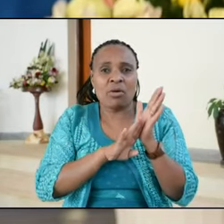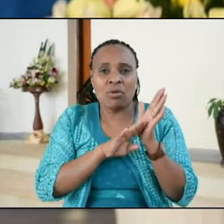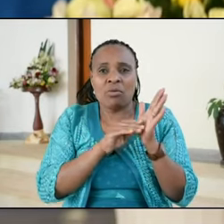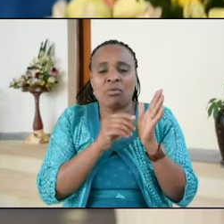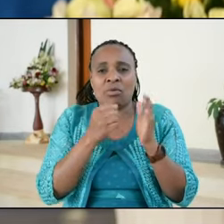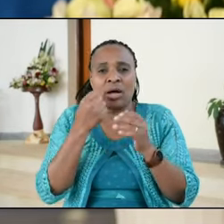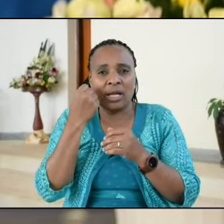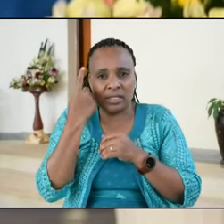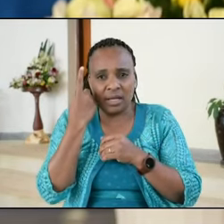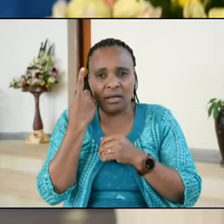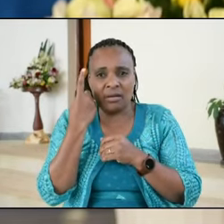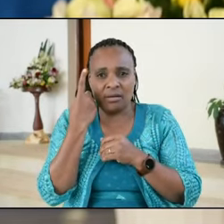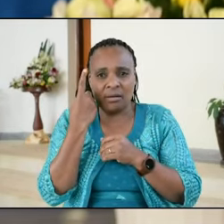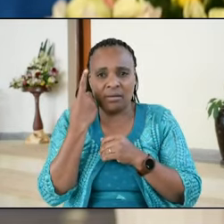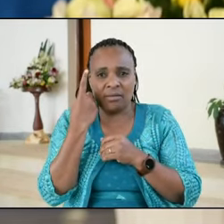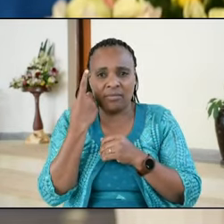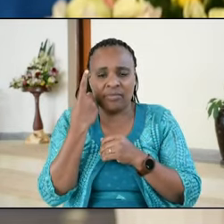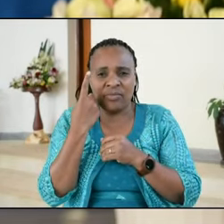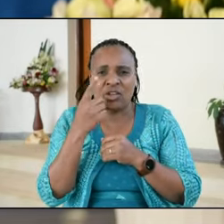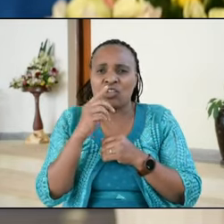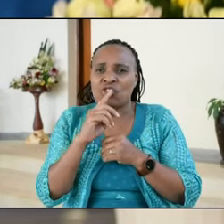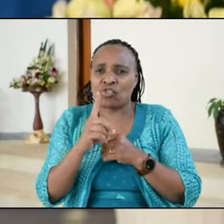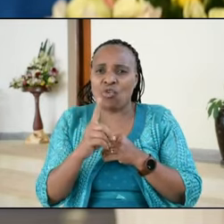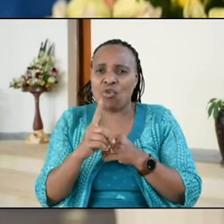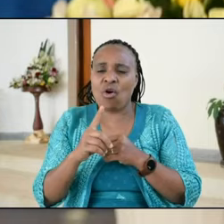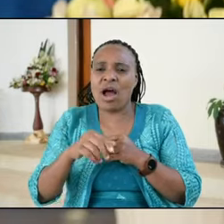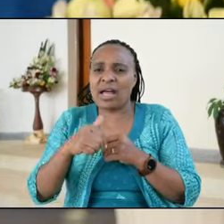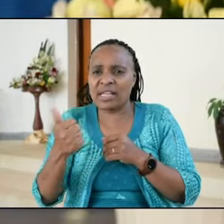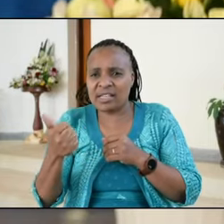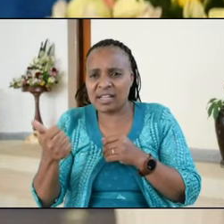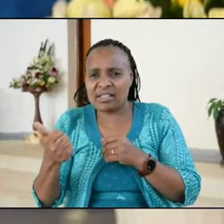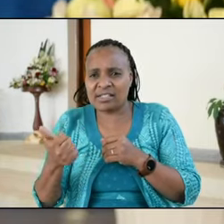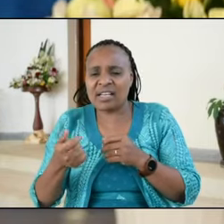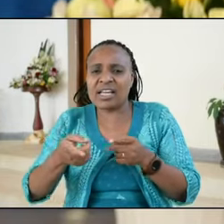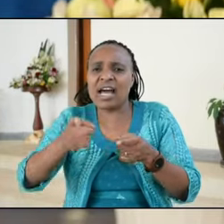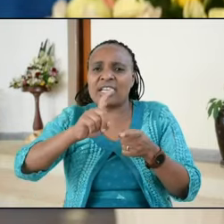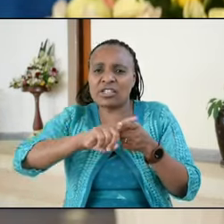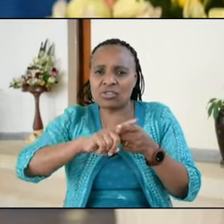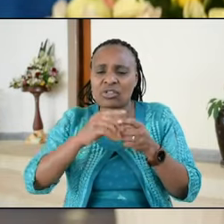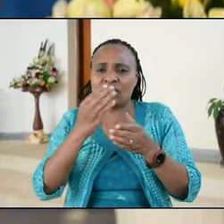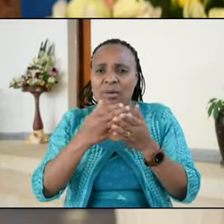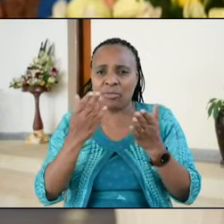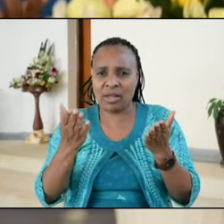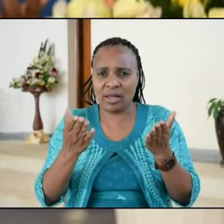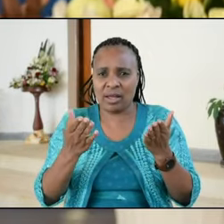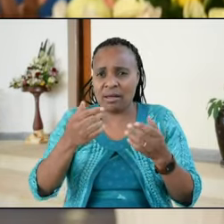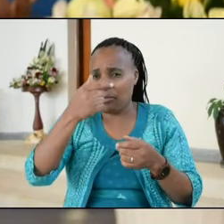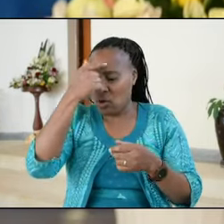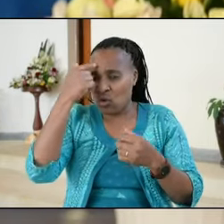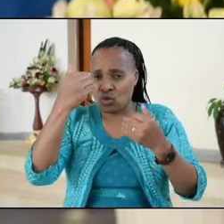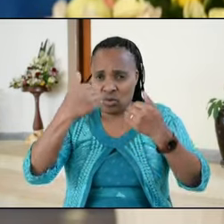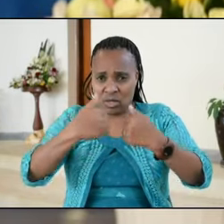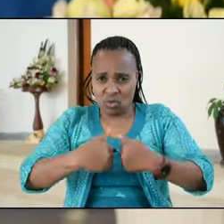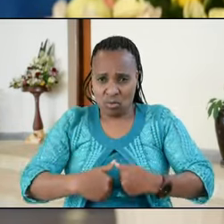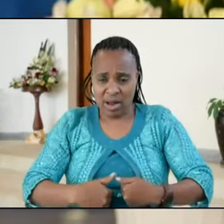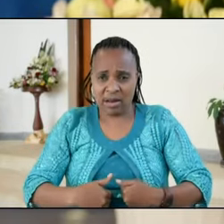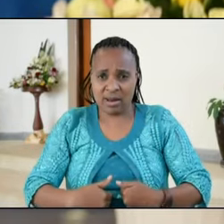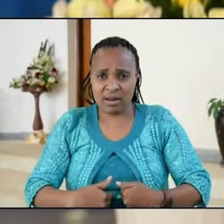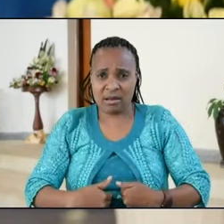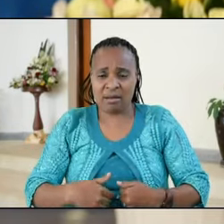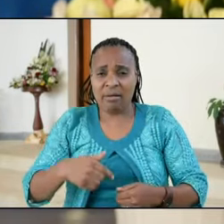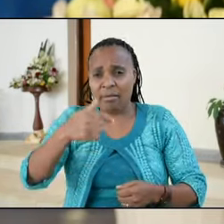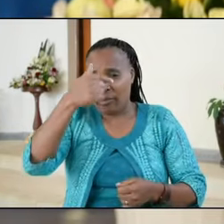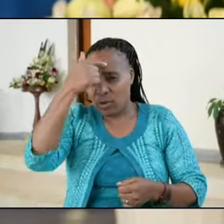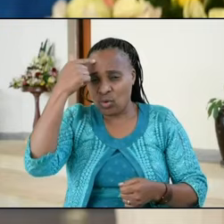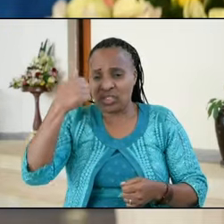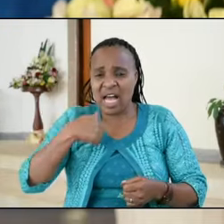to understand. So there is an admission right there that because we are human, because we